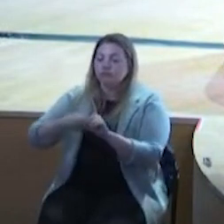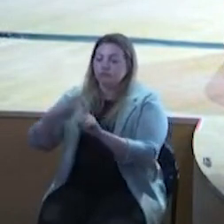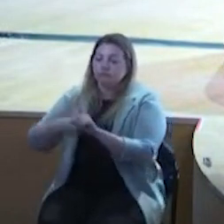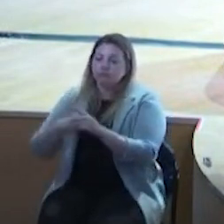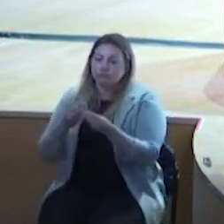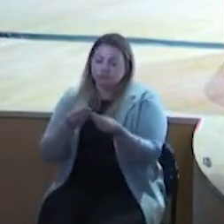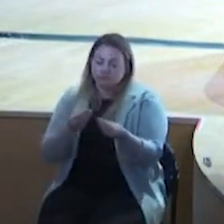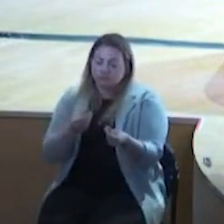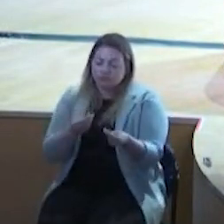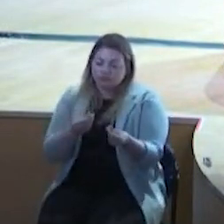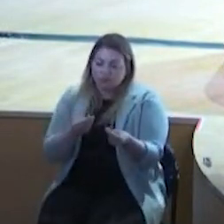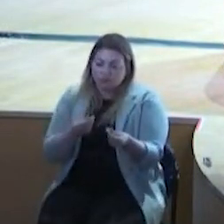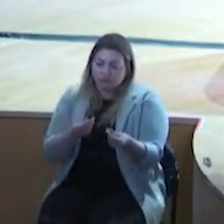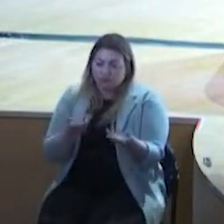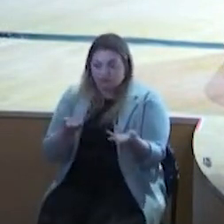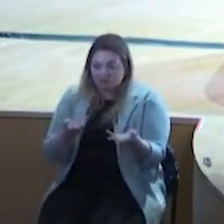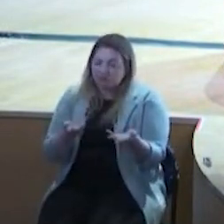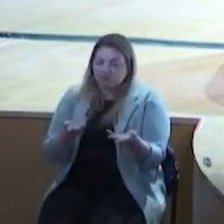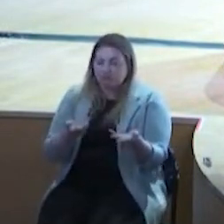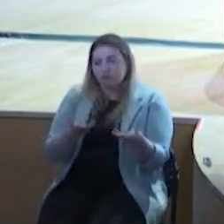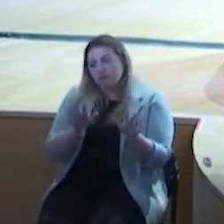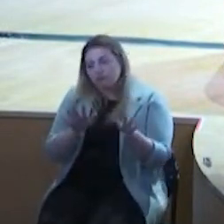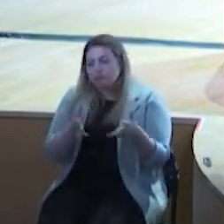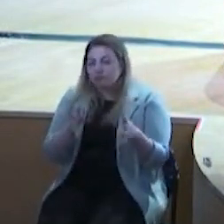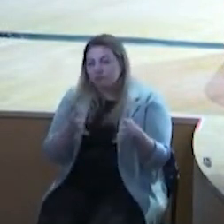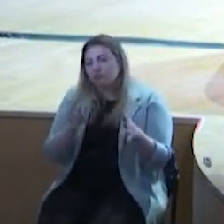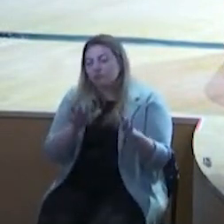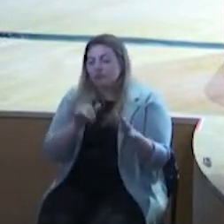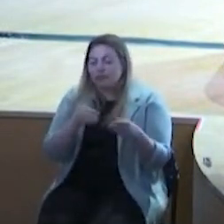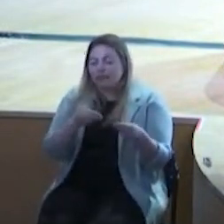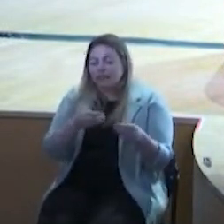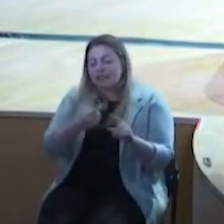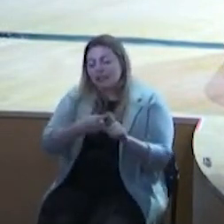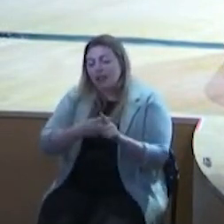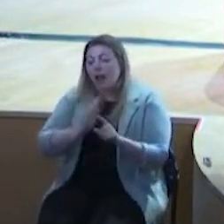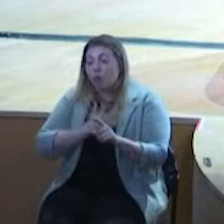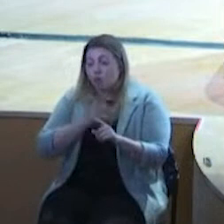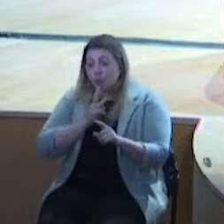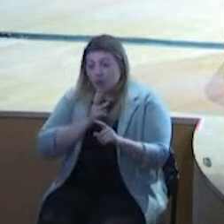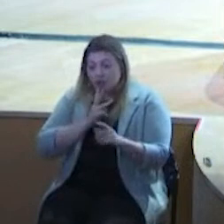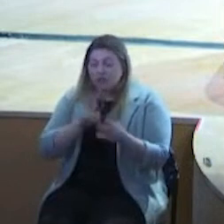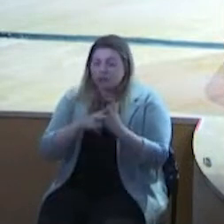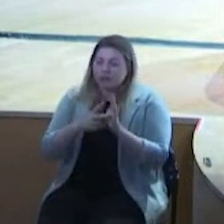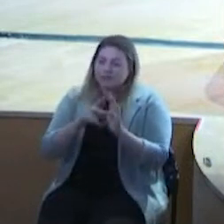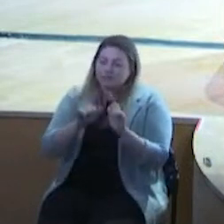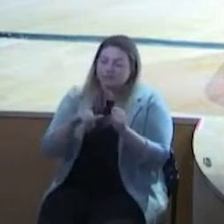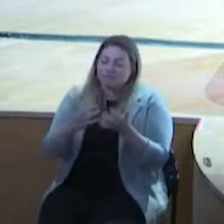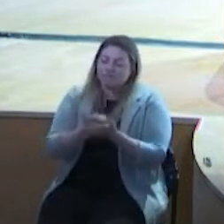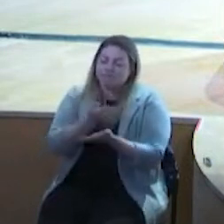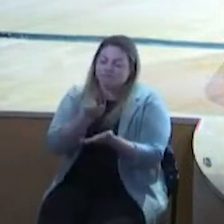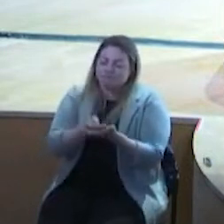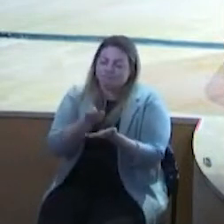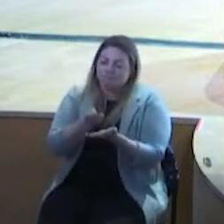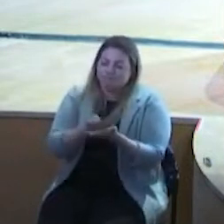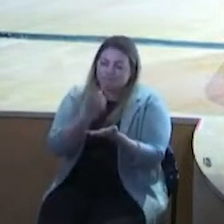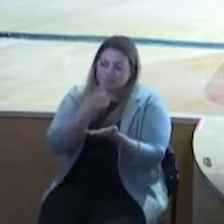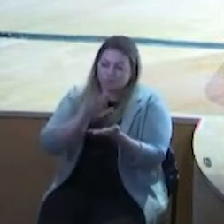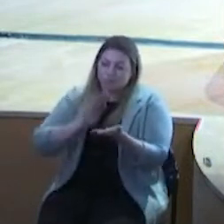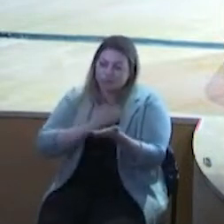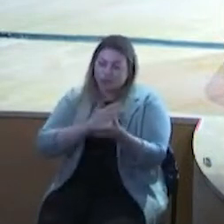lands, not leasing our lands, but leasing our water, then that would be income for the